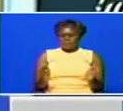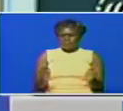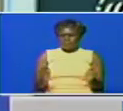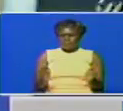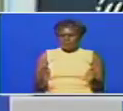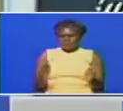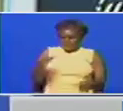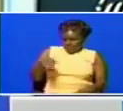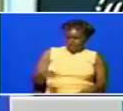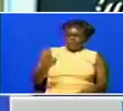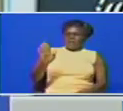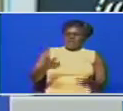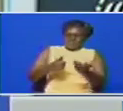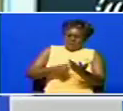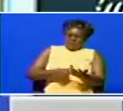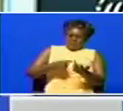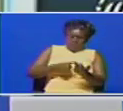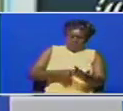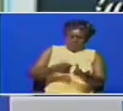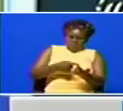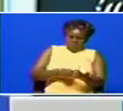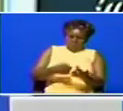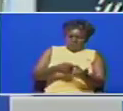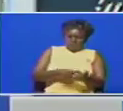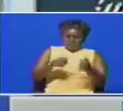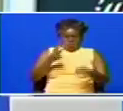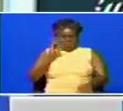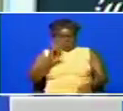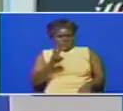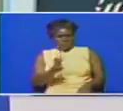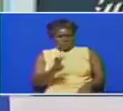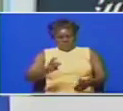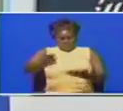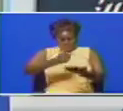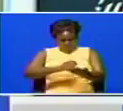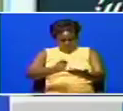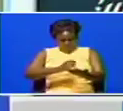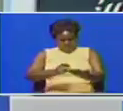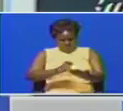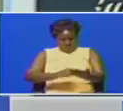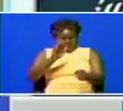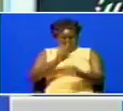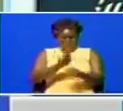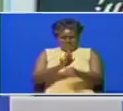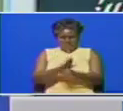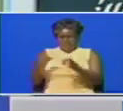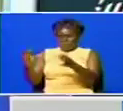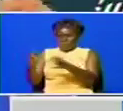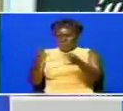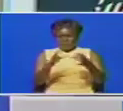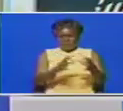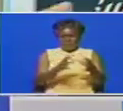after themselves counting, we witnessed the signing off of multiple parties